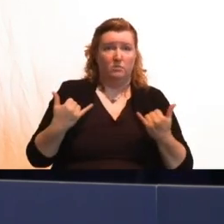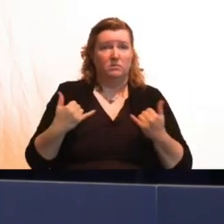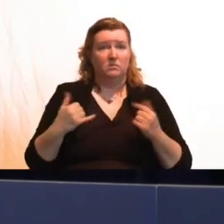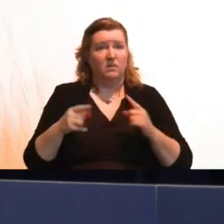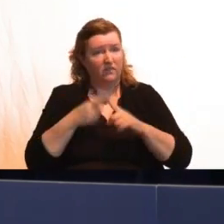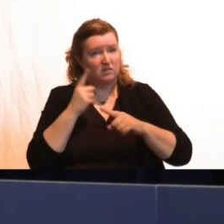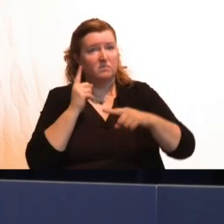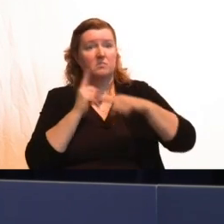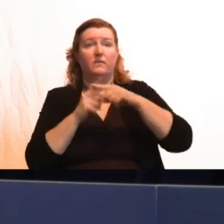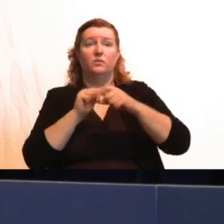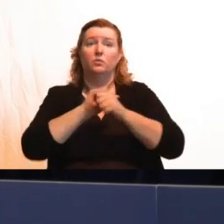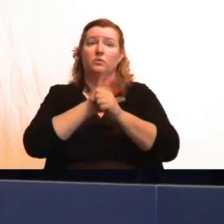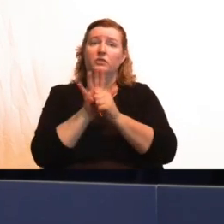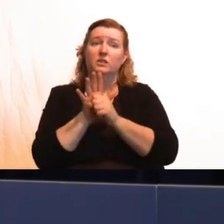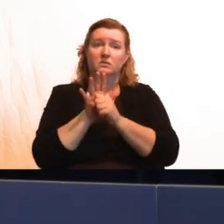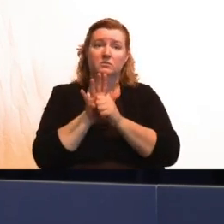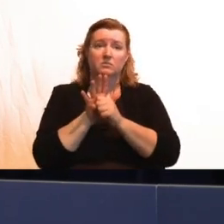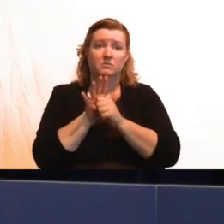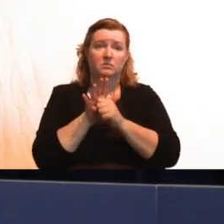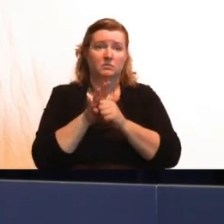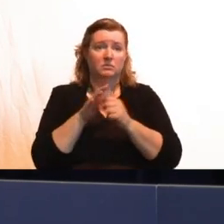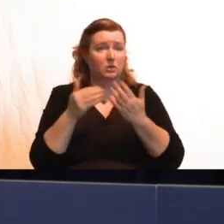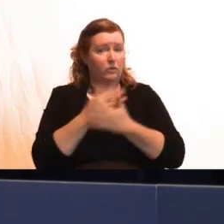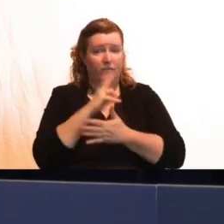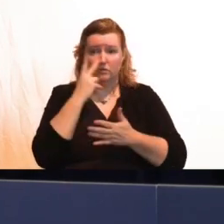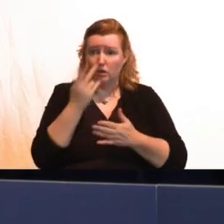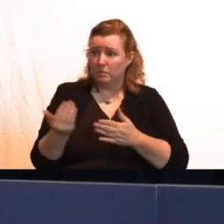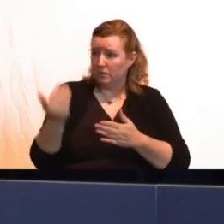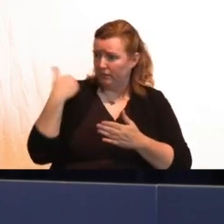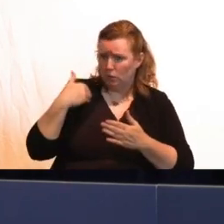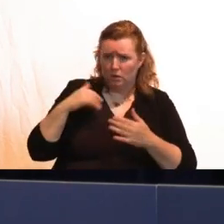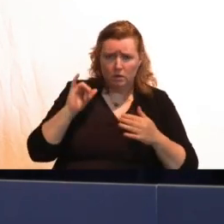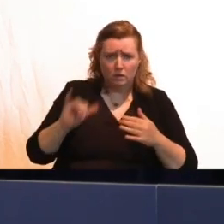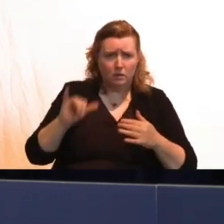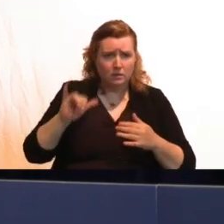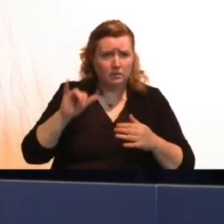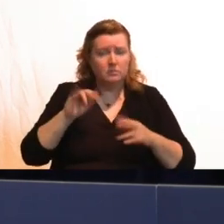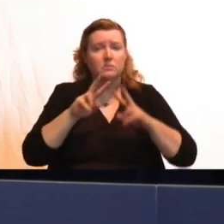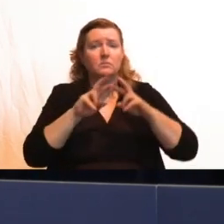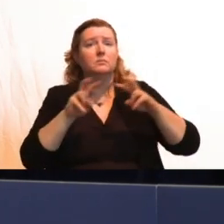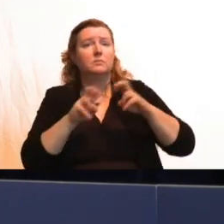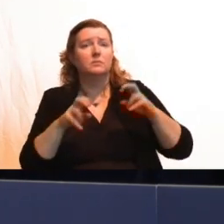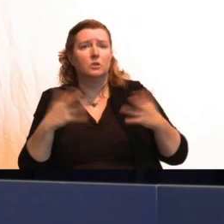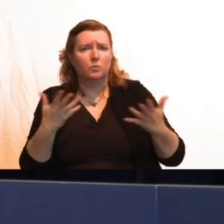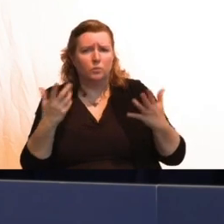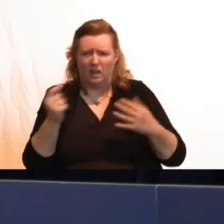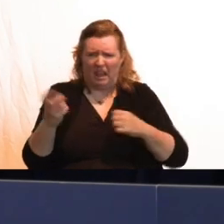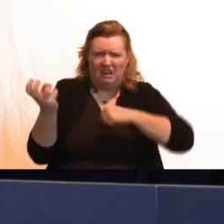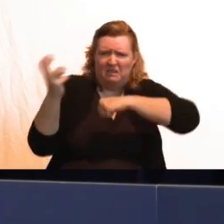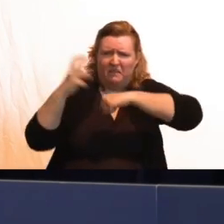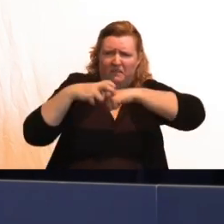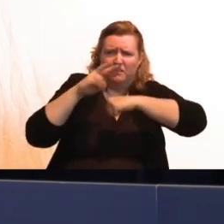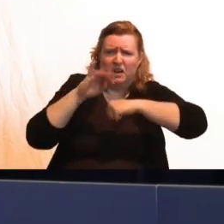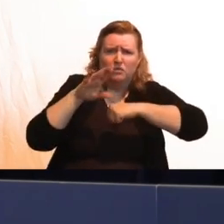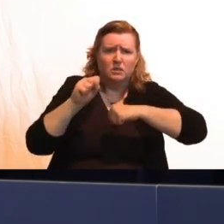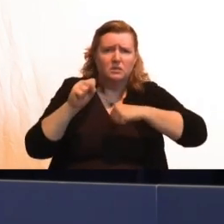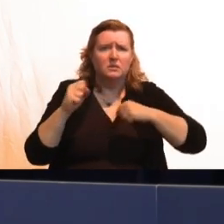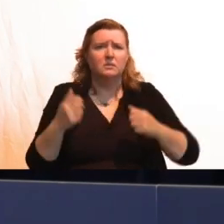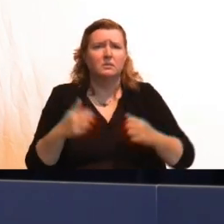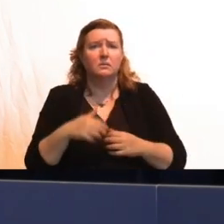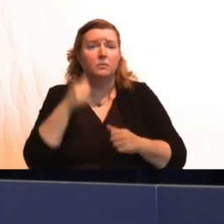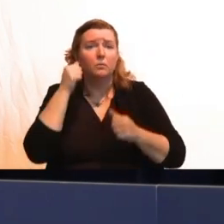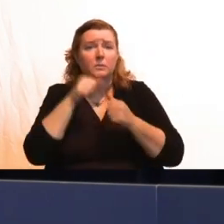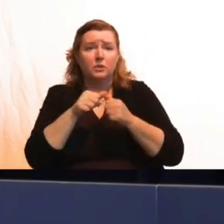virus. You may recall the Strategic National Stockpile of protective equipment was empty. Our supply